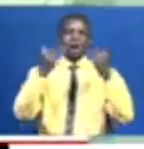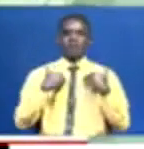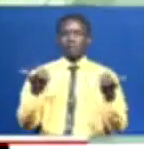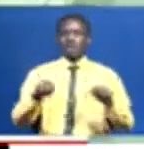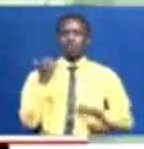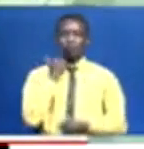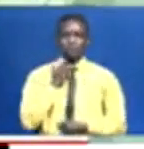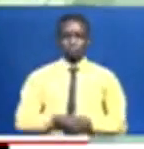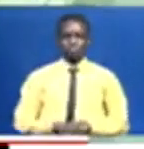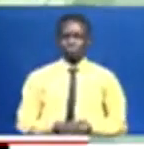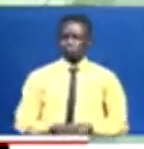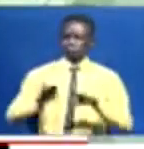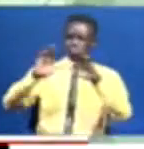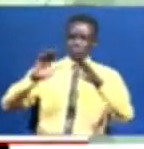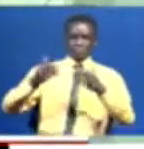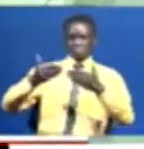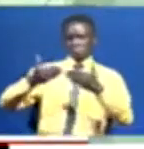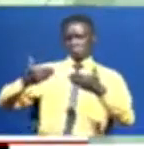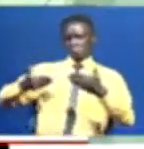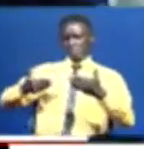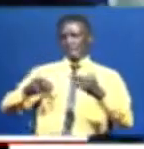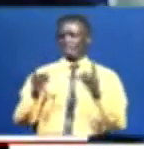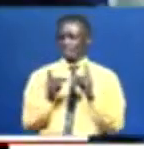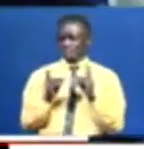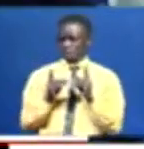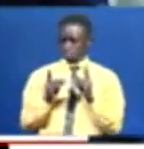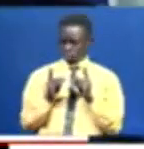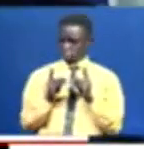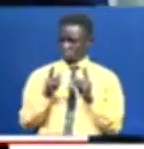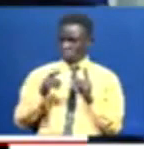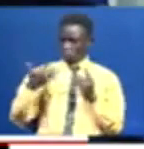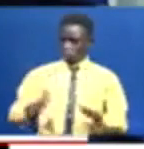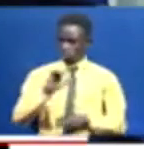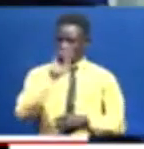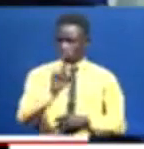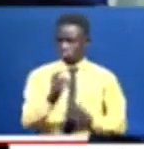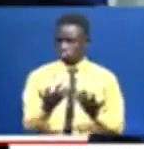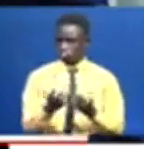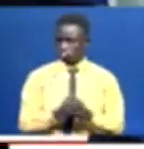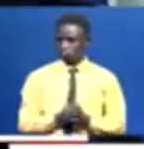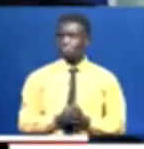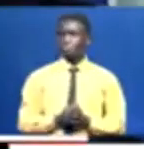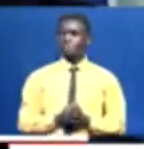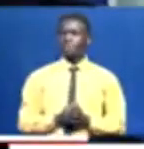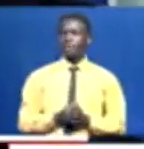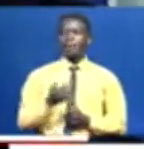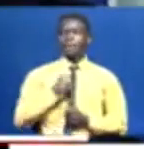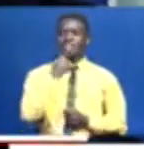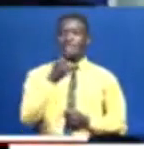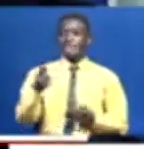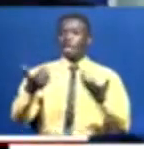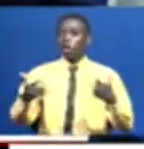back to matters of data. Is data really lost? I would say it's lost in the sense